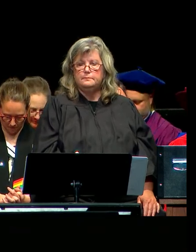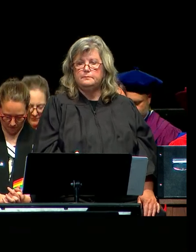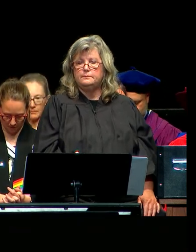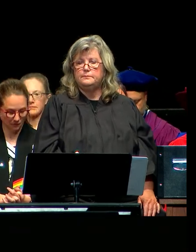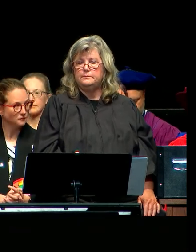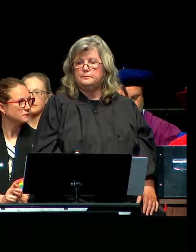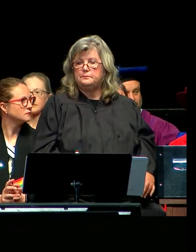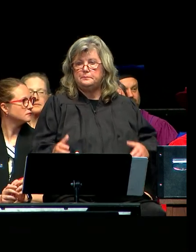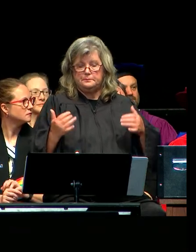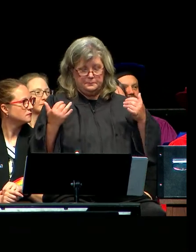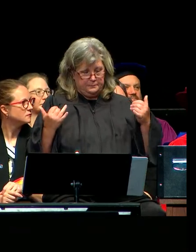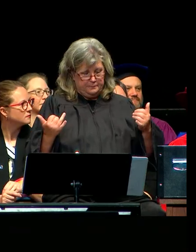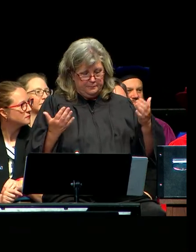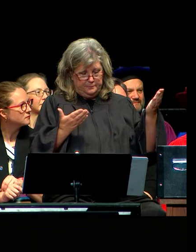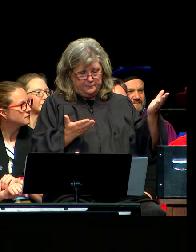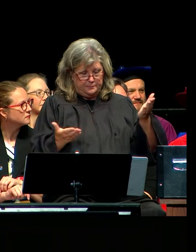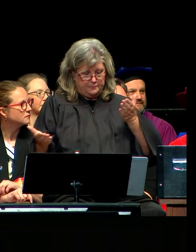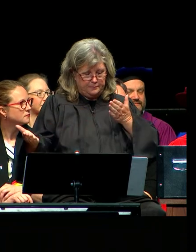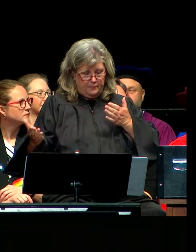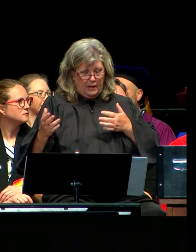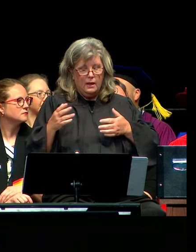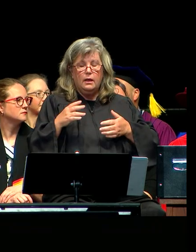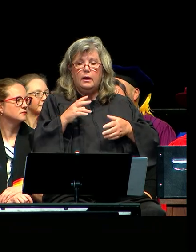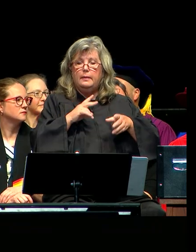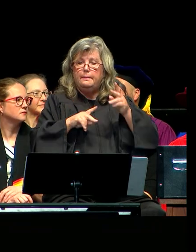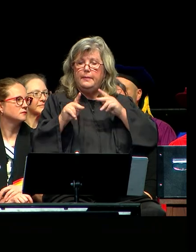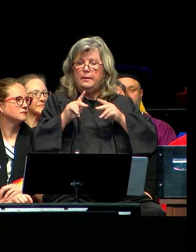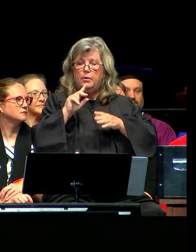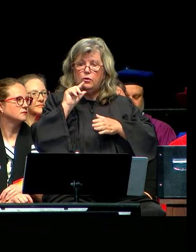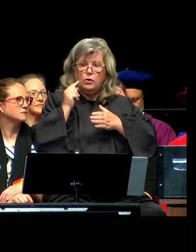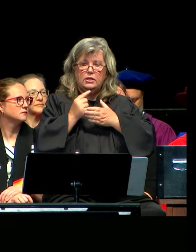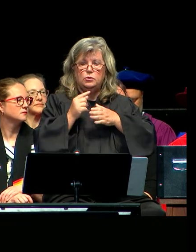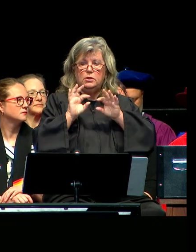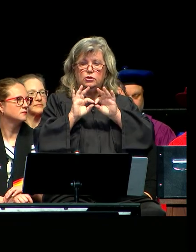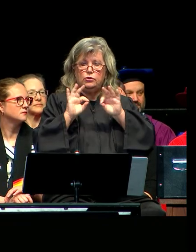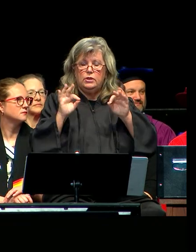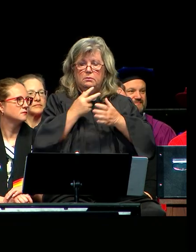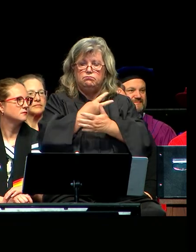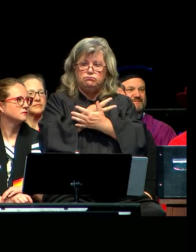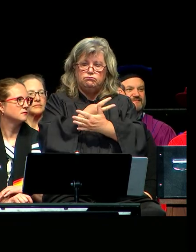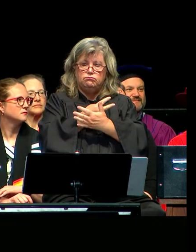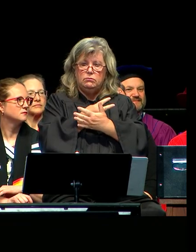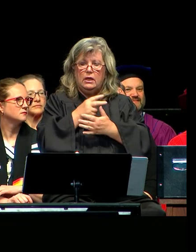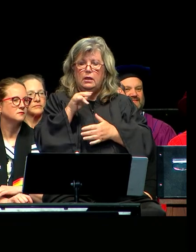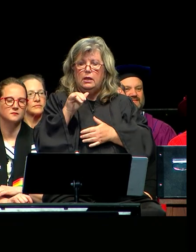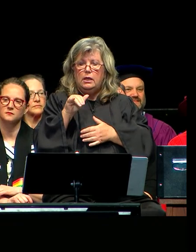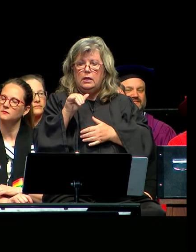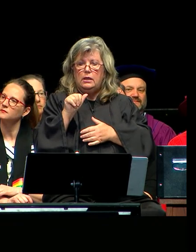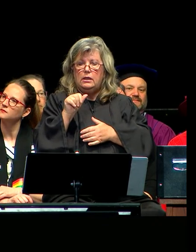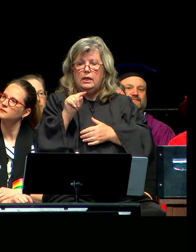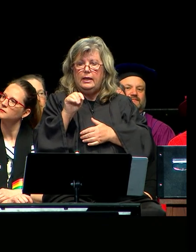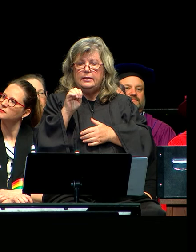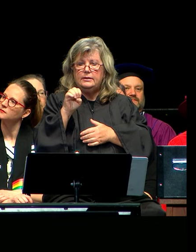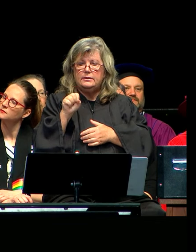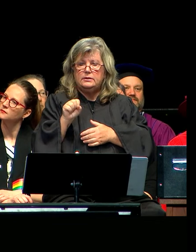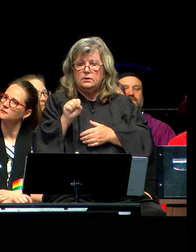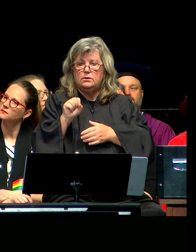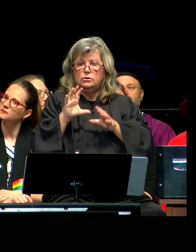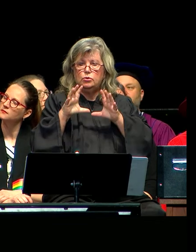Madam Chancellor, I have the honor to present candidates for the graduate degrees in the Yates School of Graduate Studies.